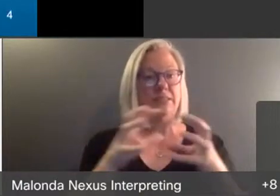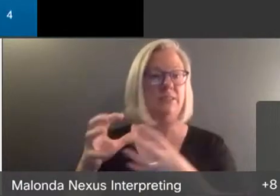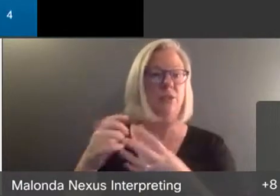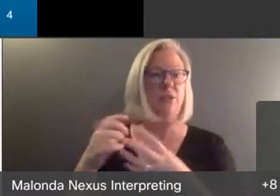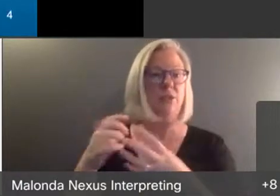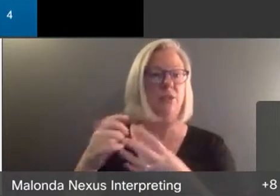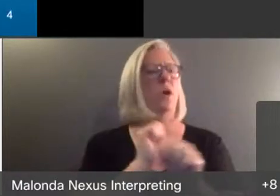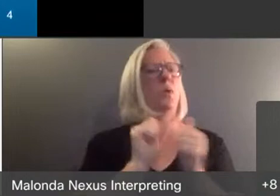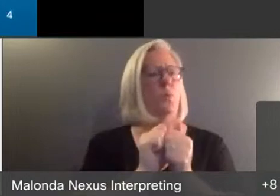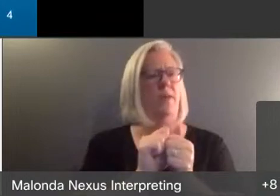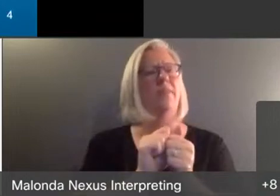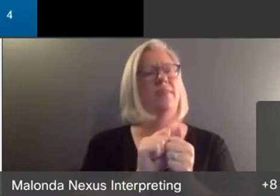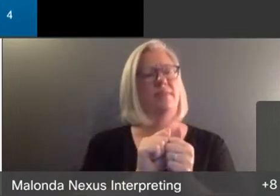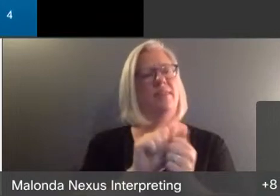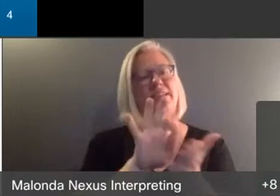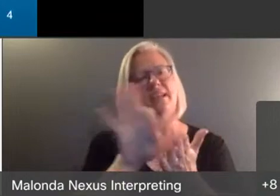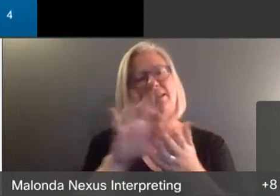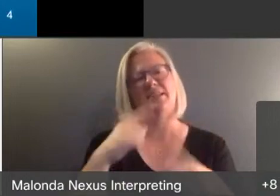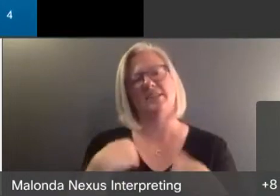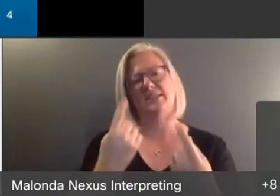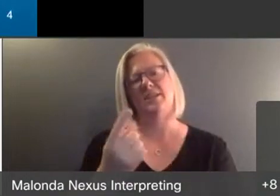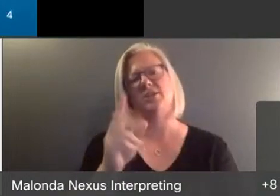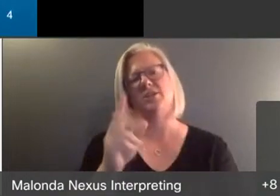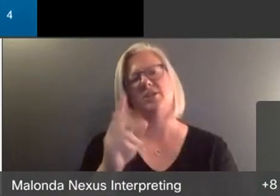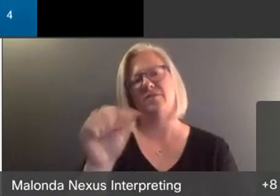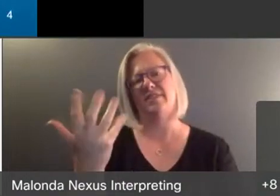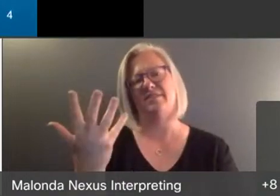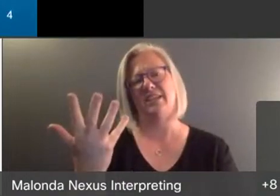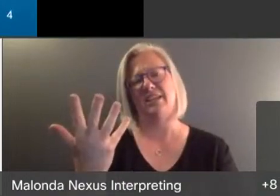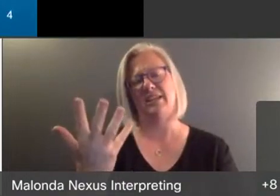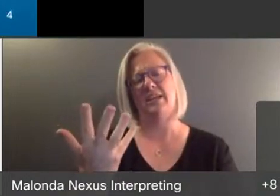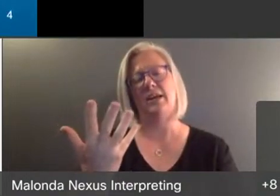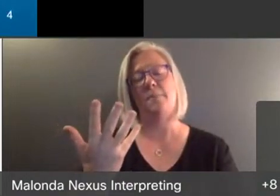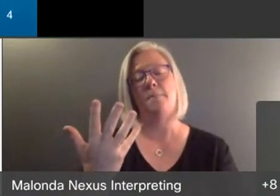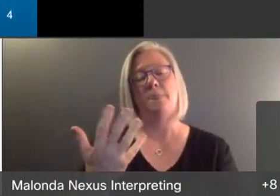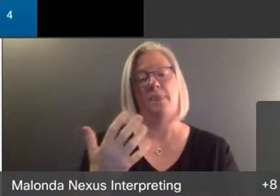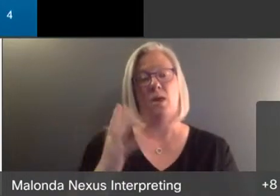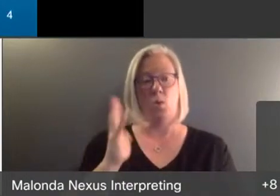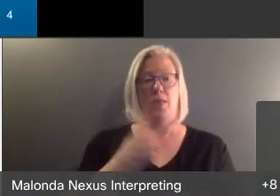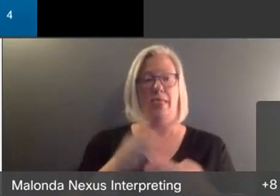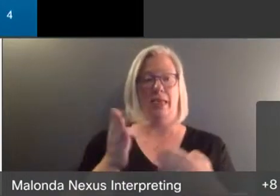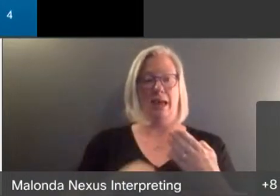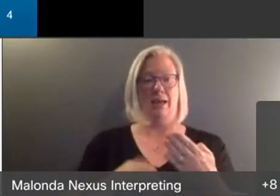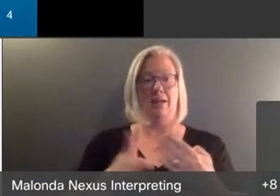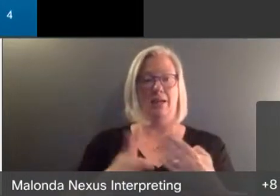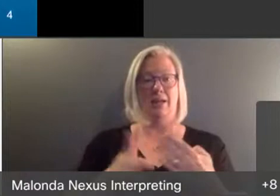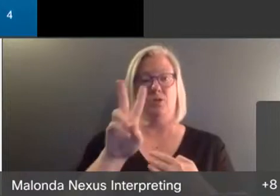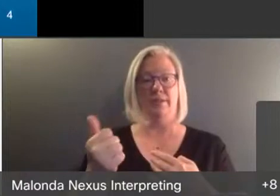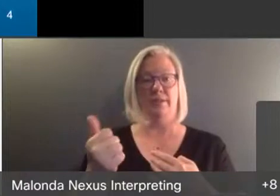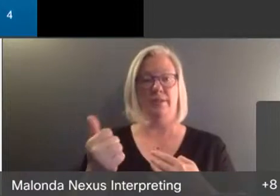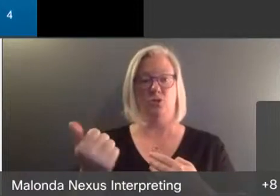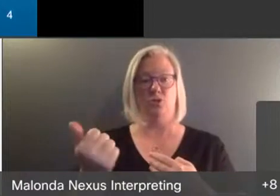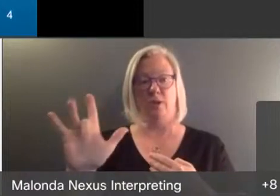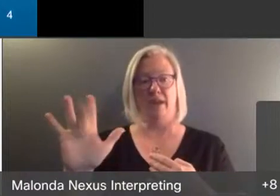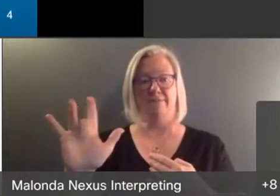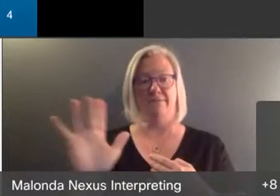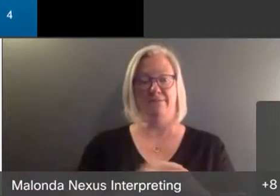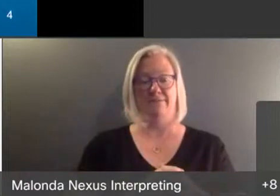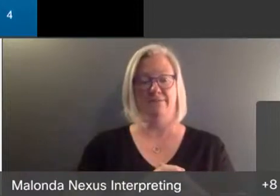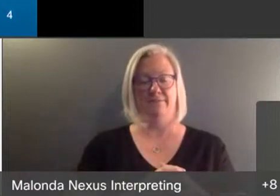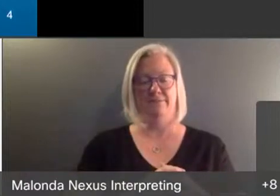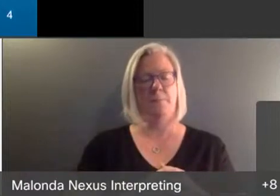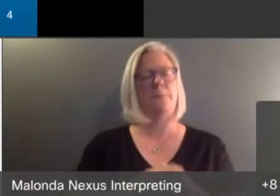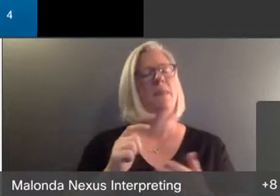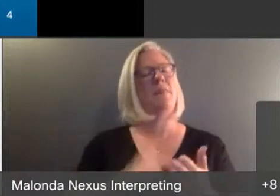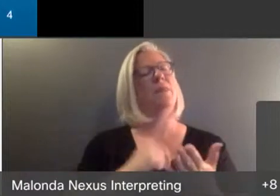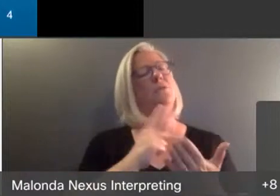since 2015 in this current cycle. And this current cycle will end in the year 2025. The program is broken